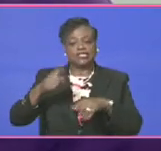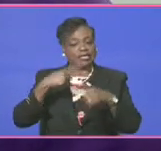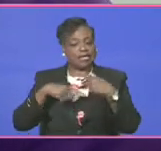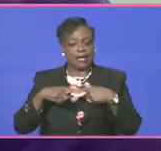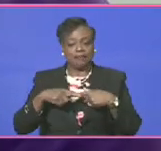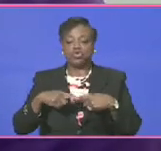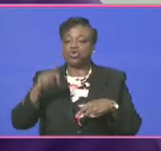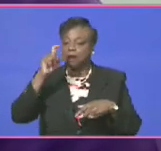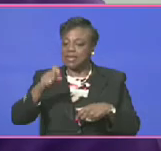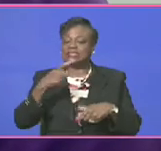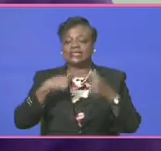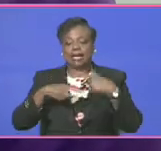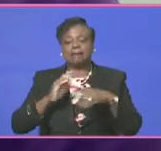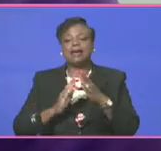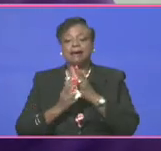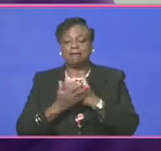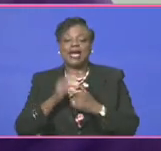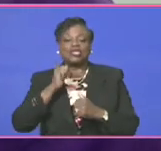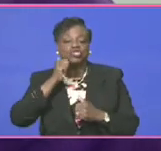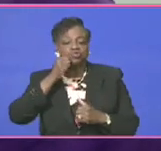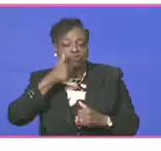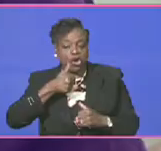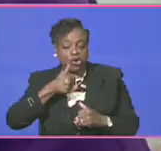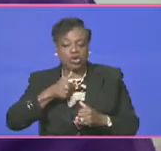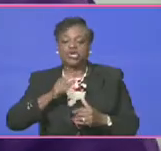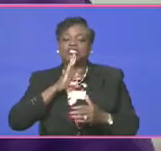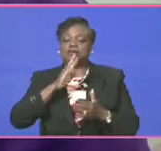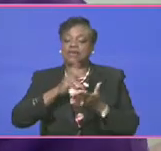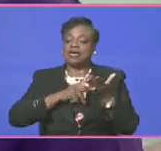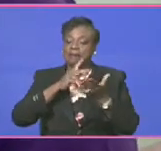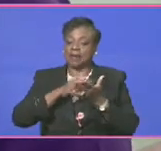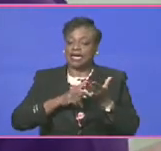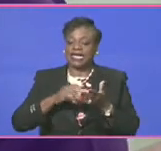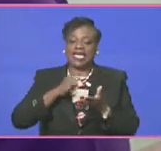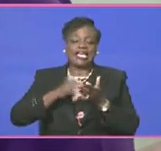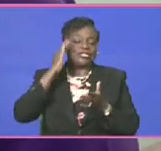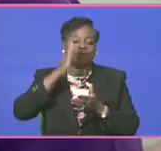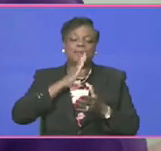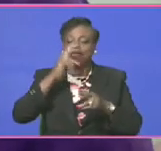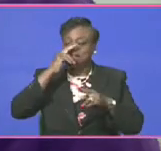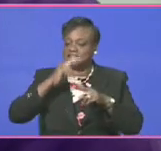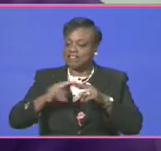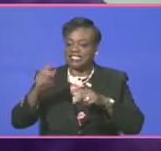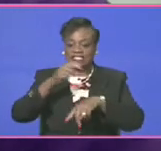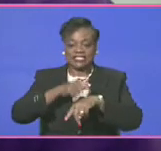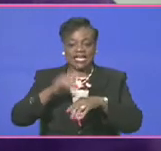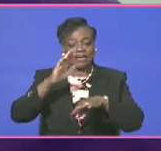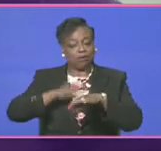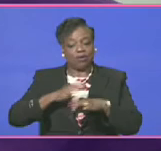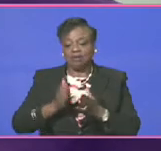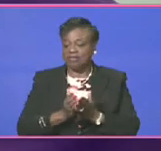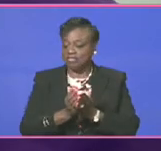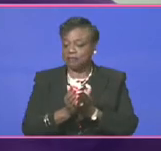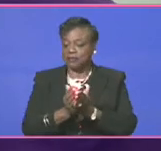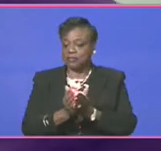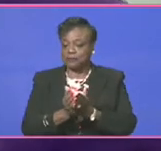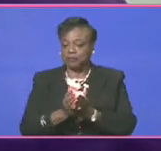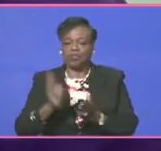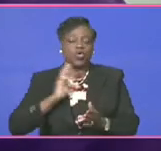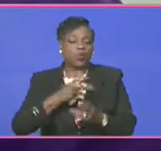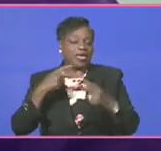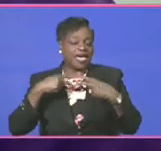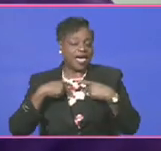come by tomorrow to be a part of what we're doing. It's going to be a fun time on the boat. We have some big